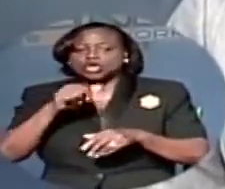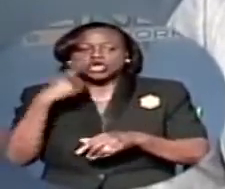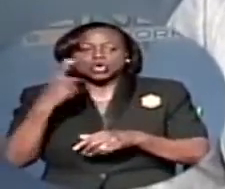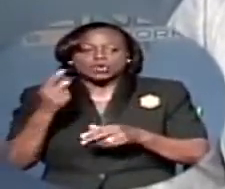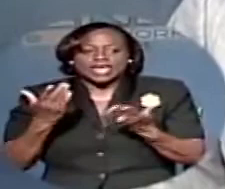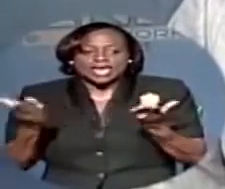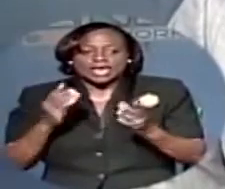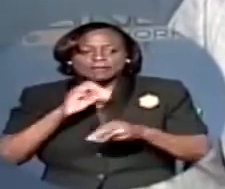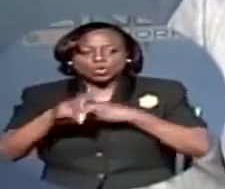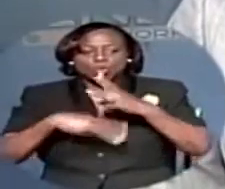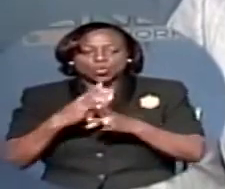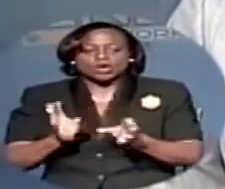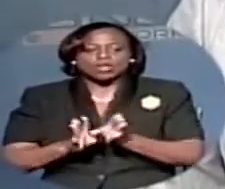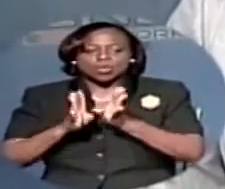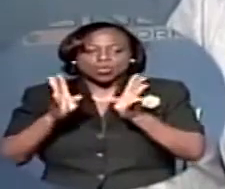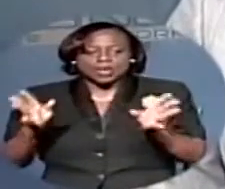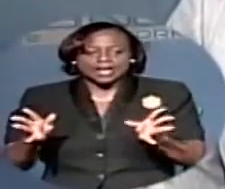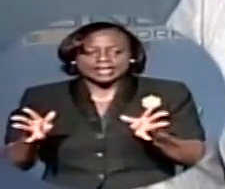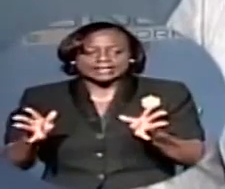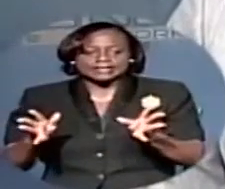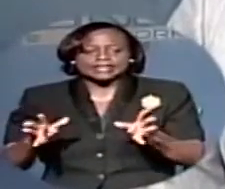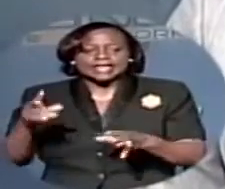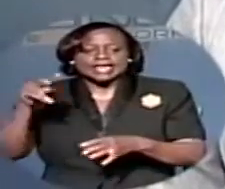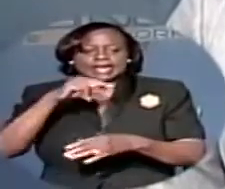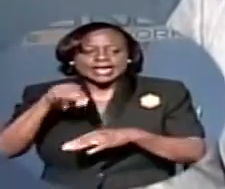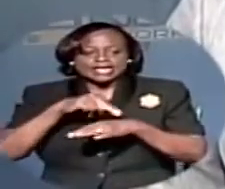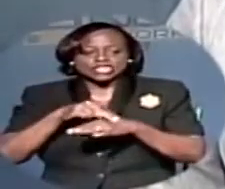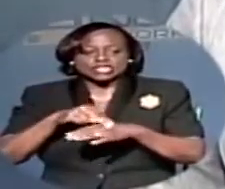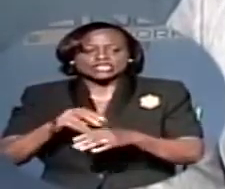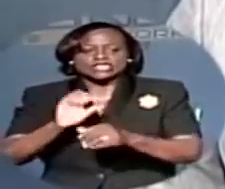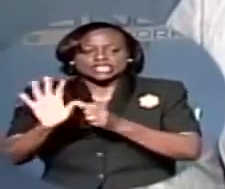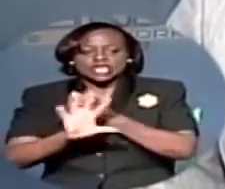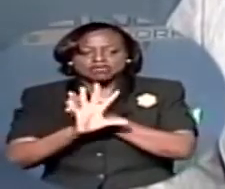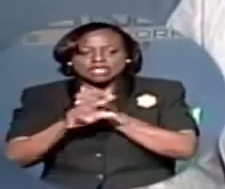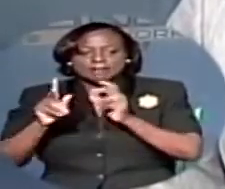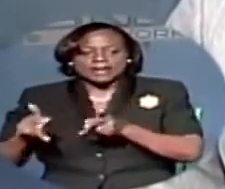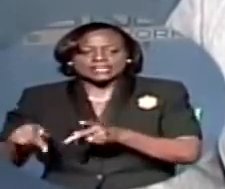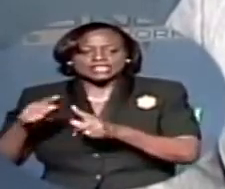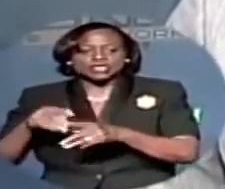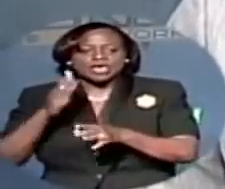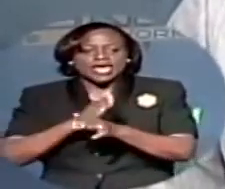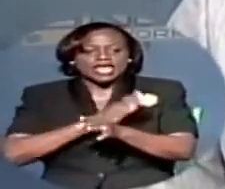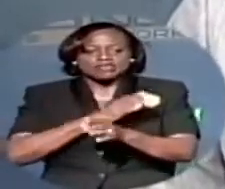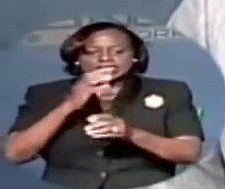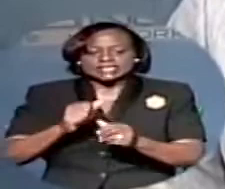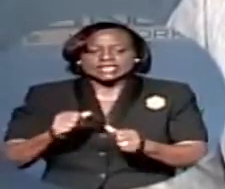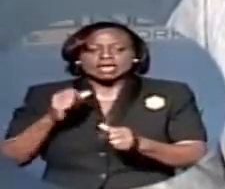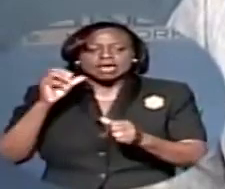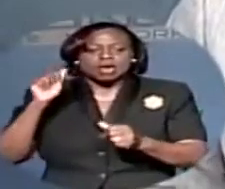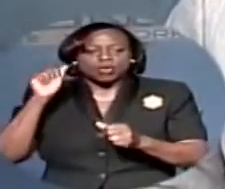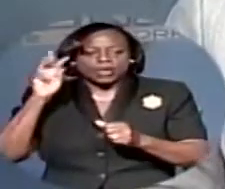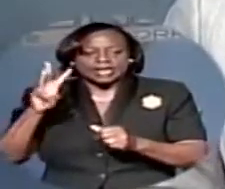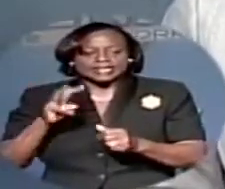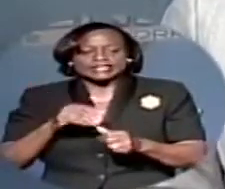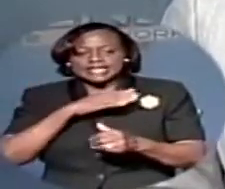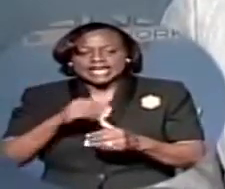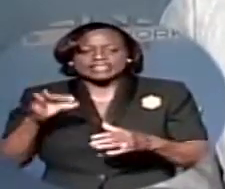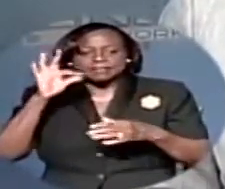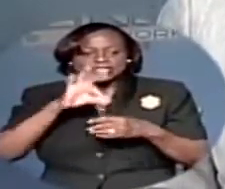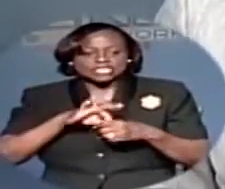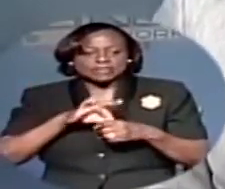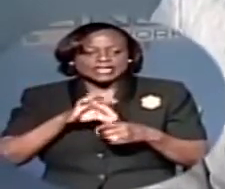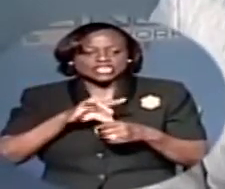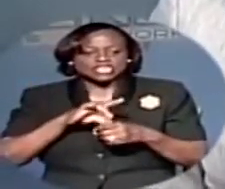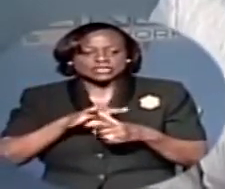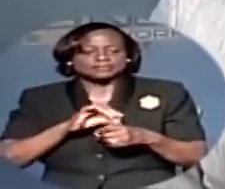National Security's plans to increase the awareness of the growing illicit trade and the consequences of participation. LaDon Davis tells